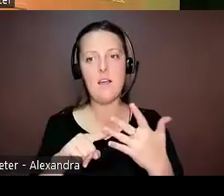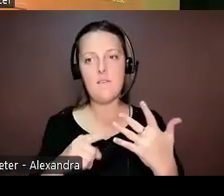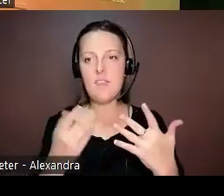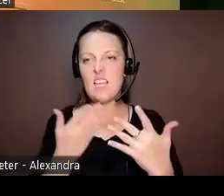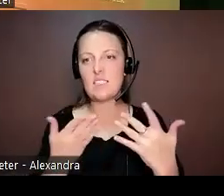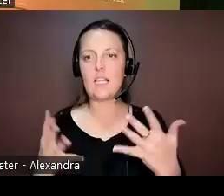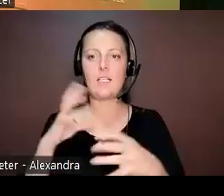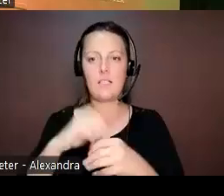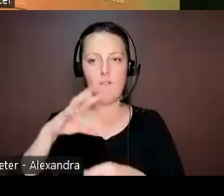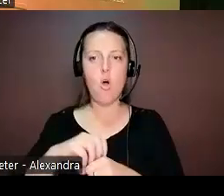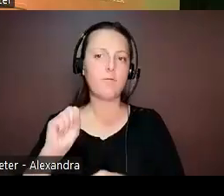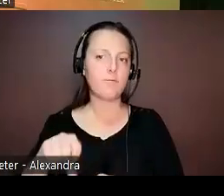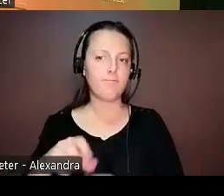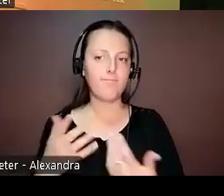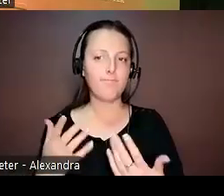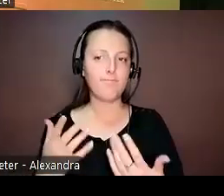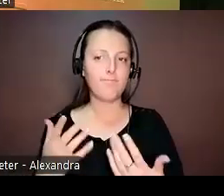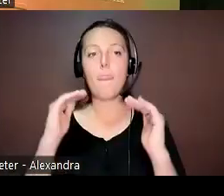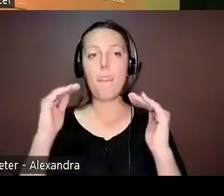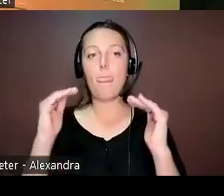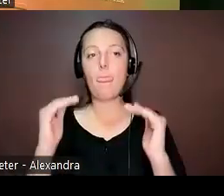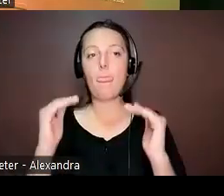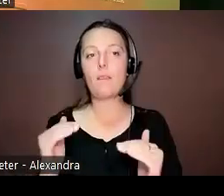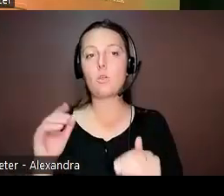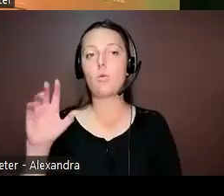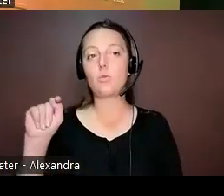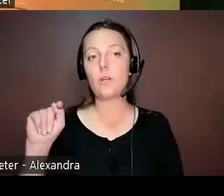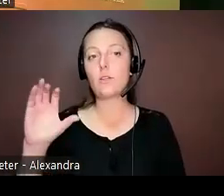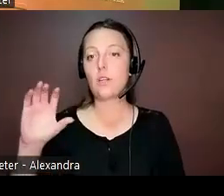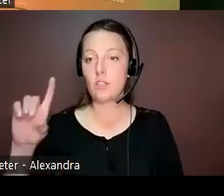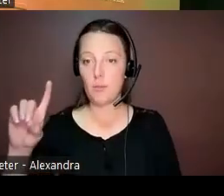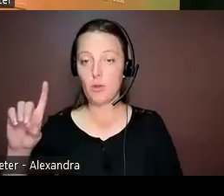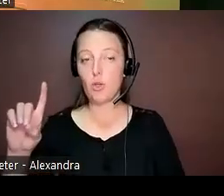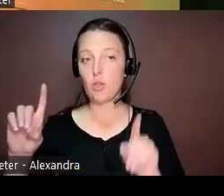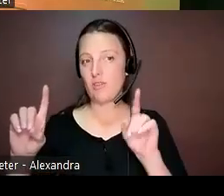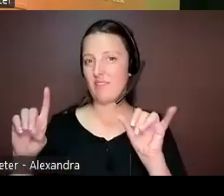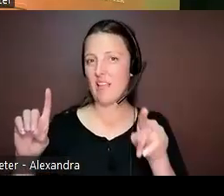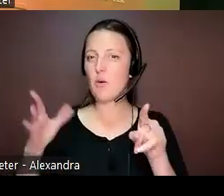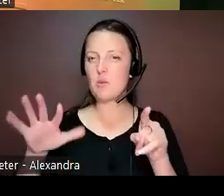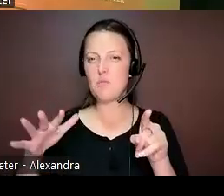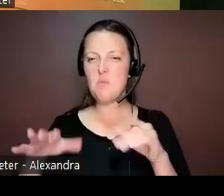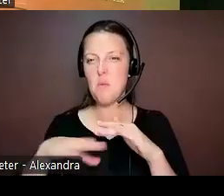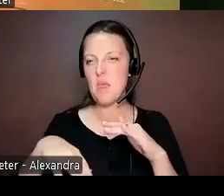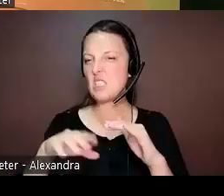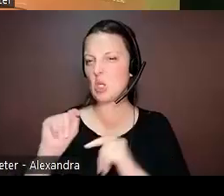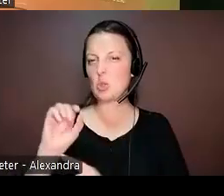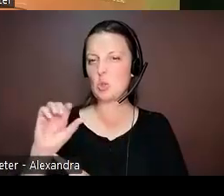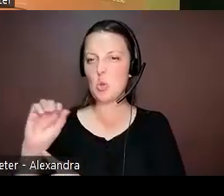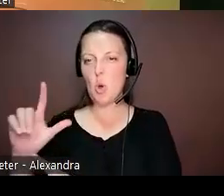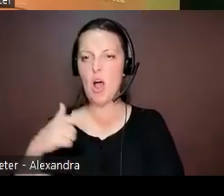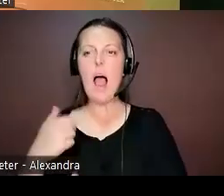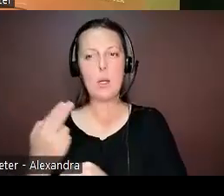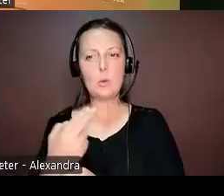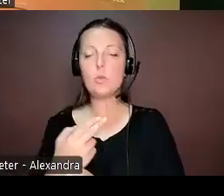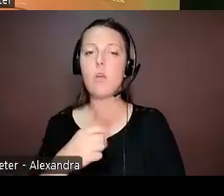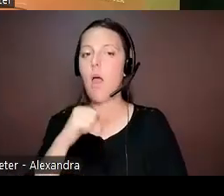right, transcranial Doppler was basically the tool that I was utilizing. It's a non-invasive and pretty reliable